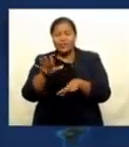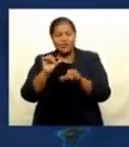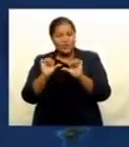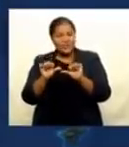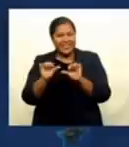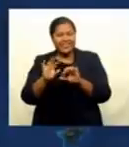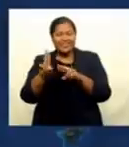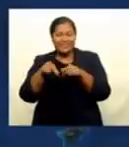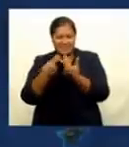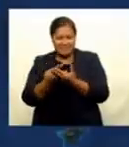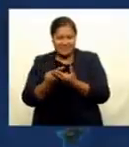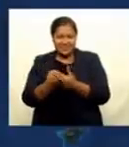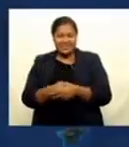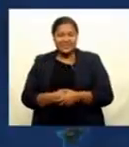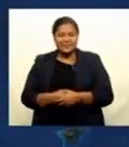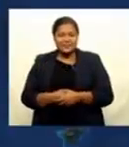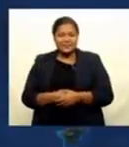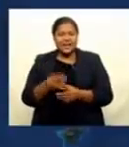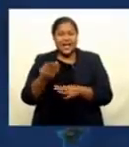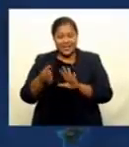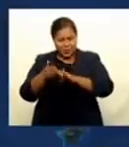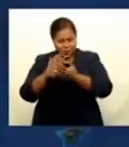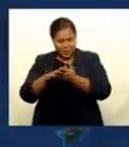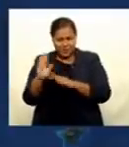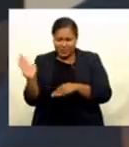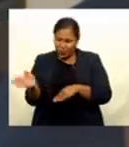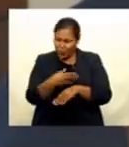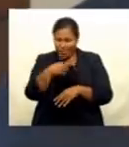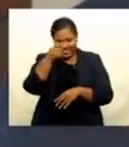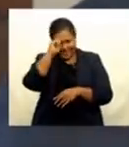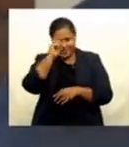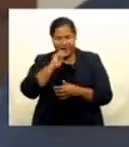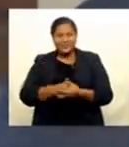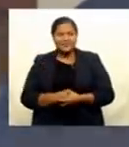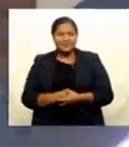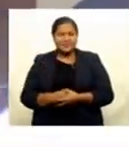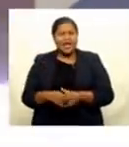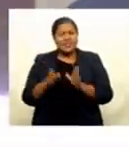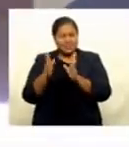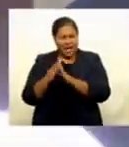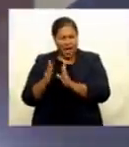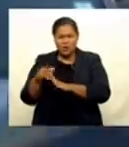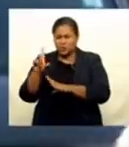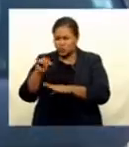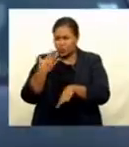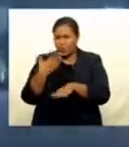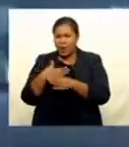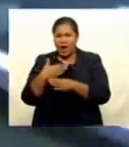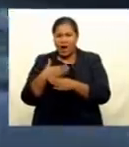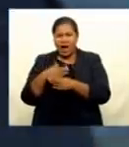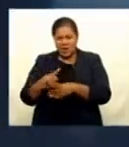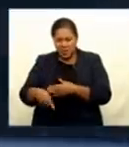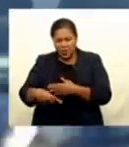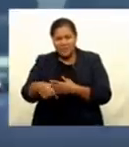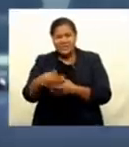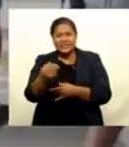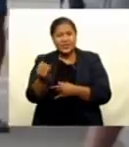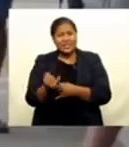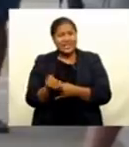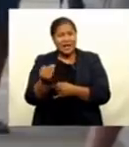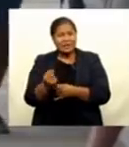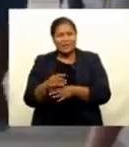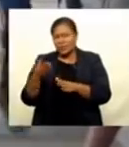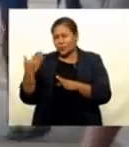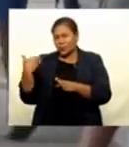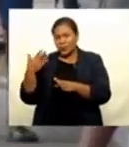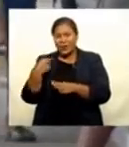loved ones, and even the community of Tavua as a whole. The town has been doing all it can to generate economic activity over the